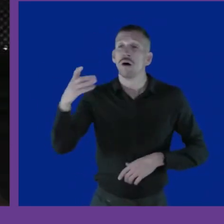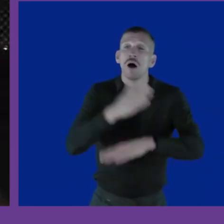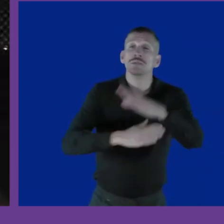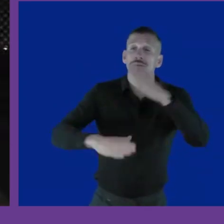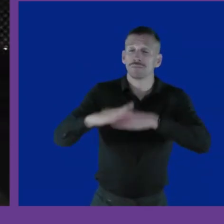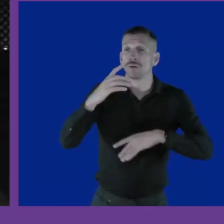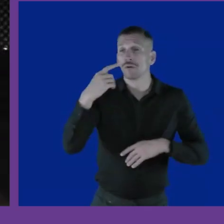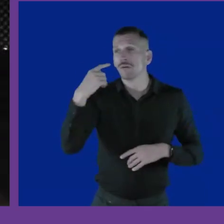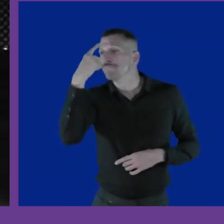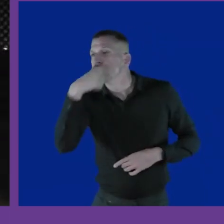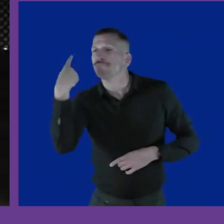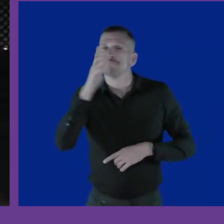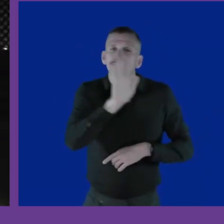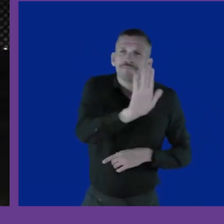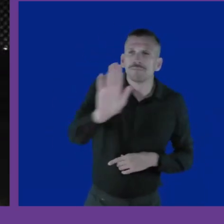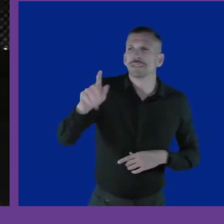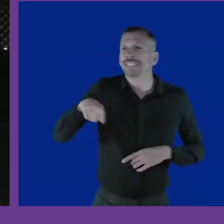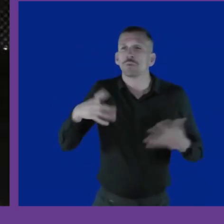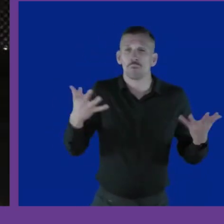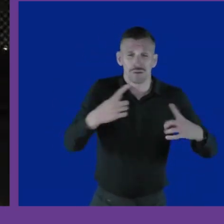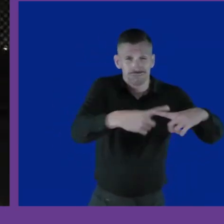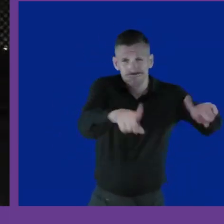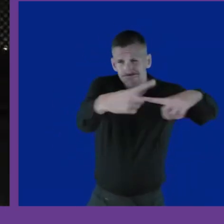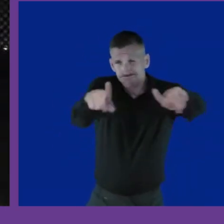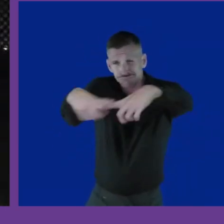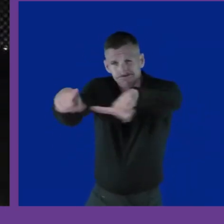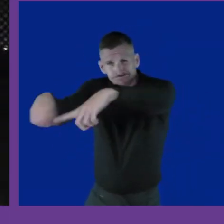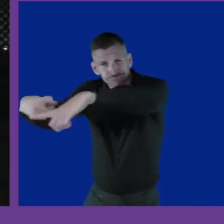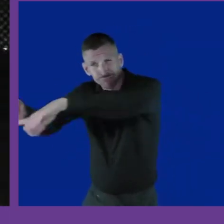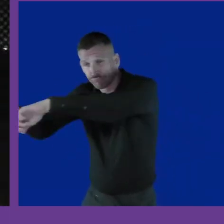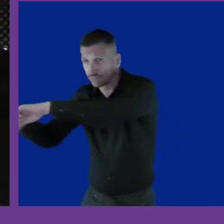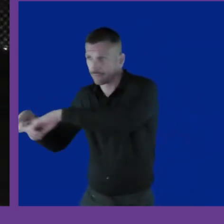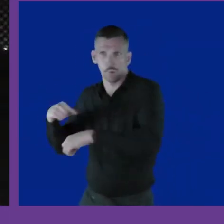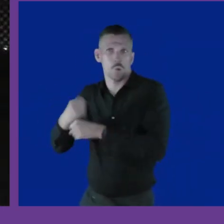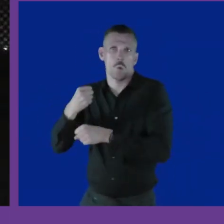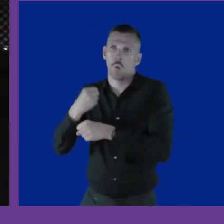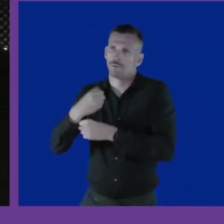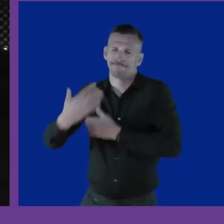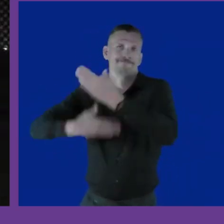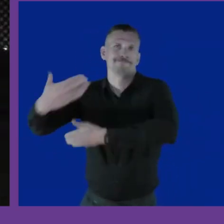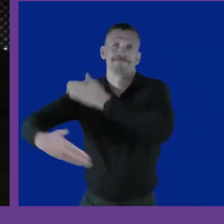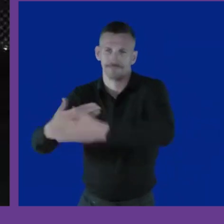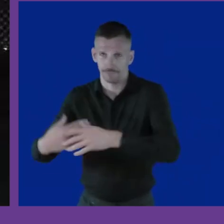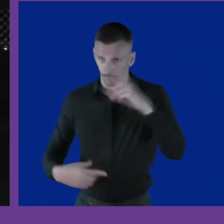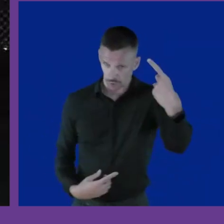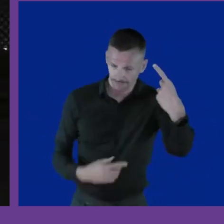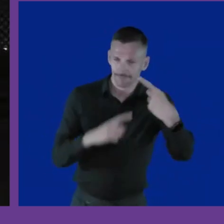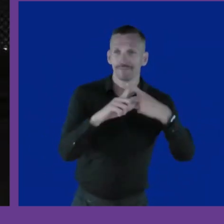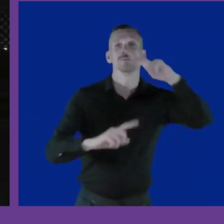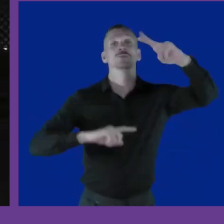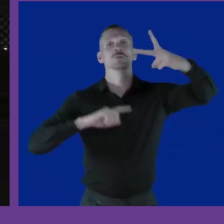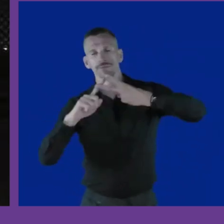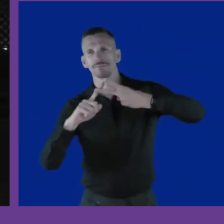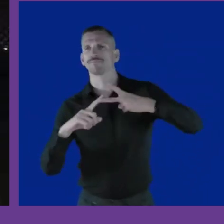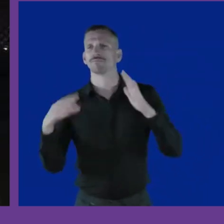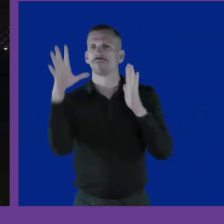sample of participants. And number two, it's an important report because it gives us direction where we have to